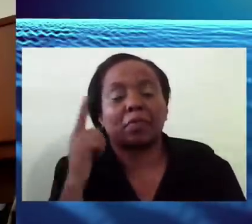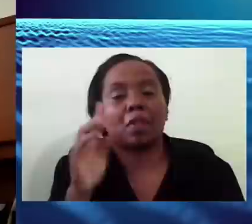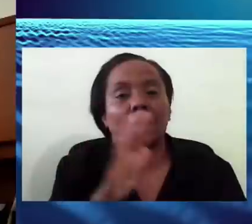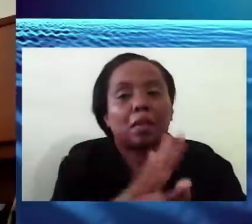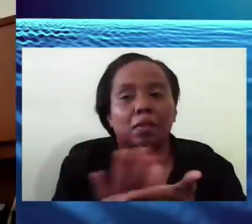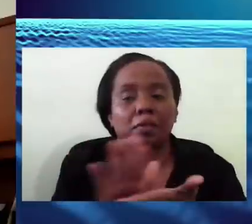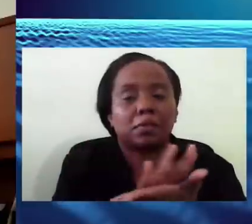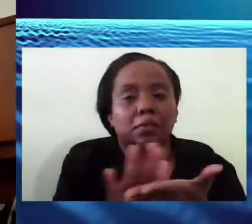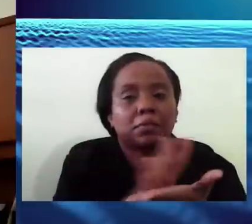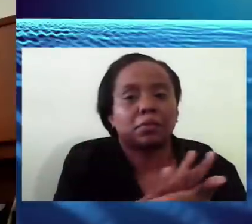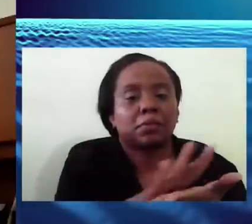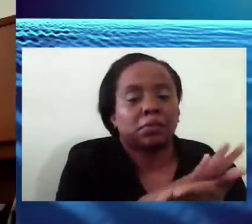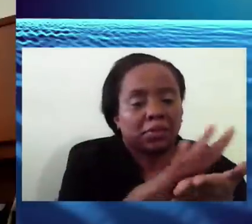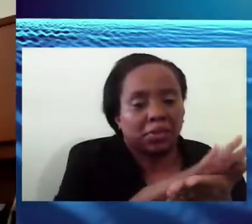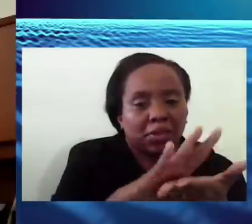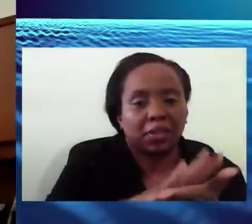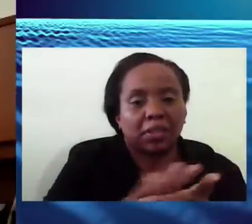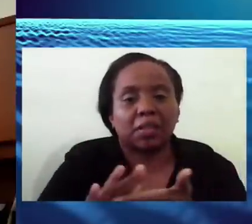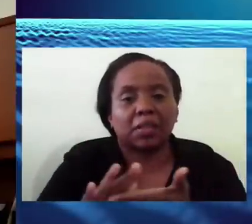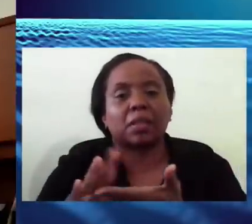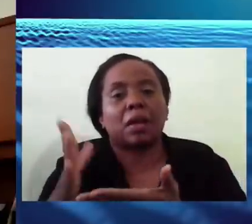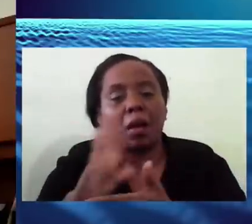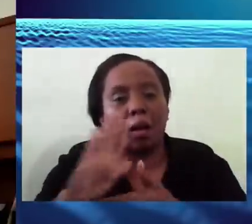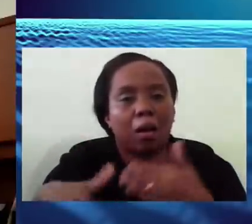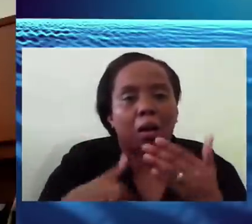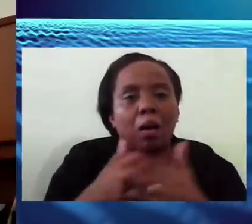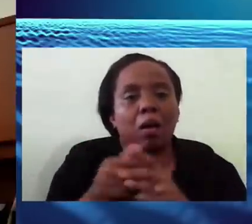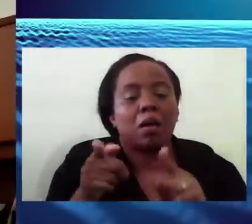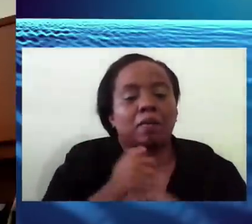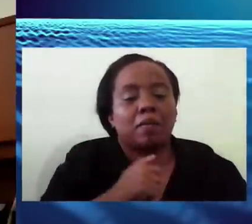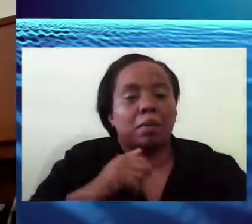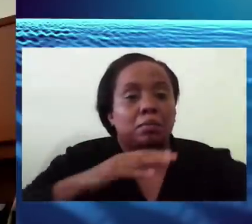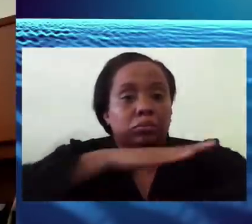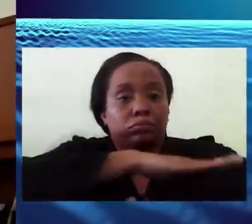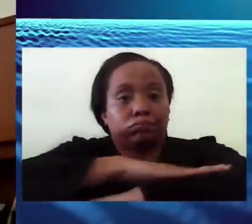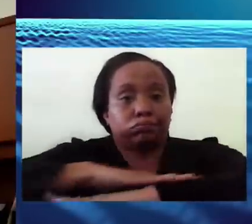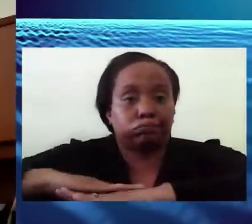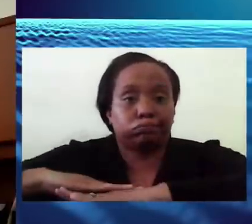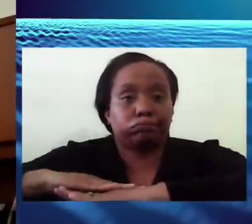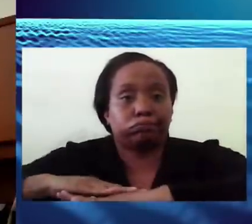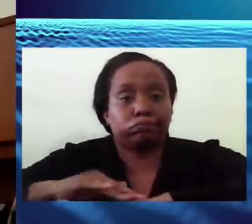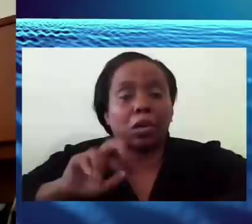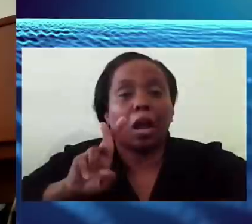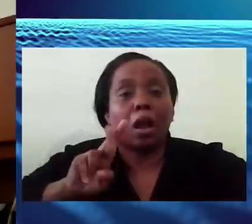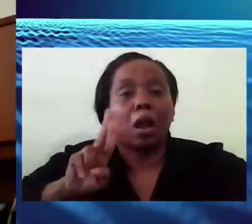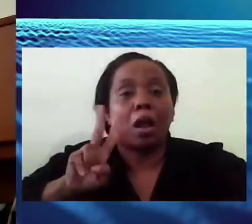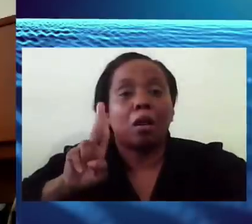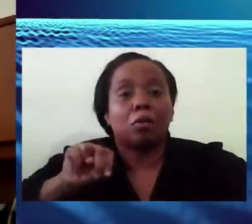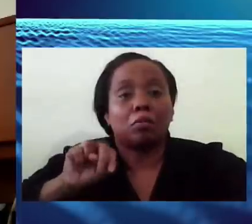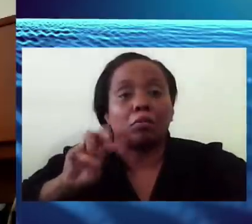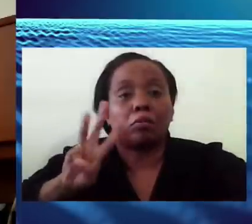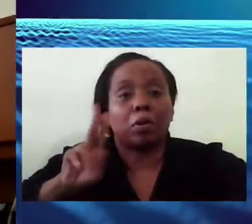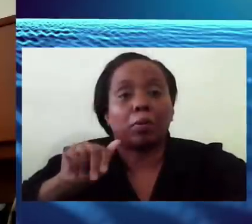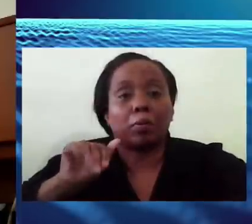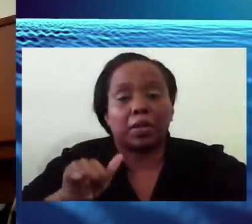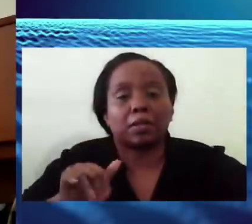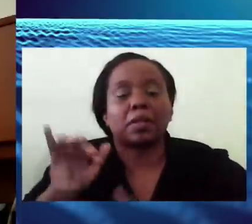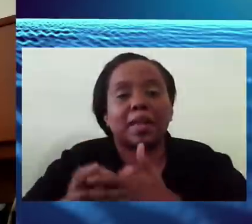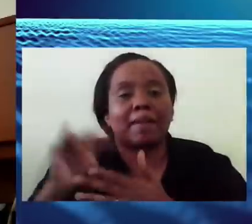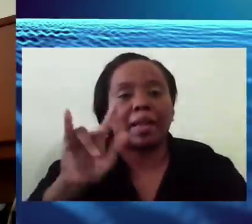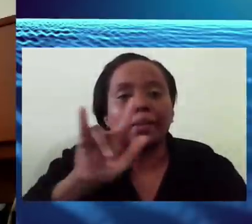additional residue and debris off the runway. So the flight that has been diverted to Antigua, we expect